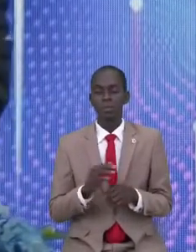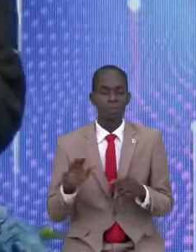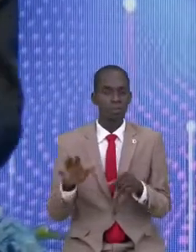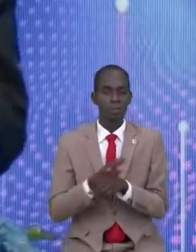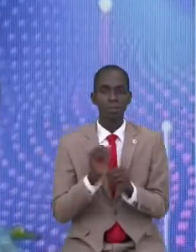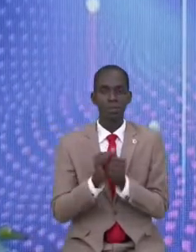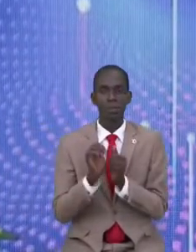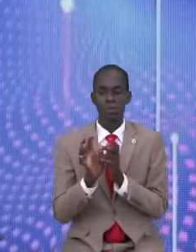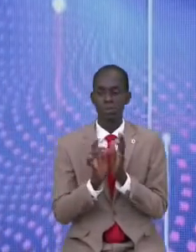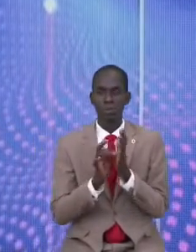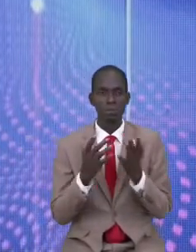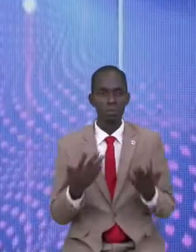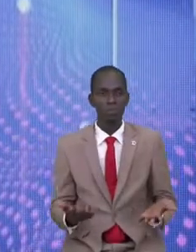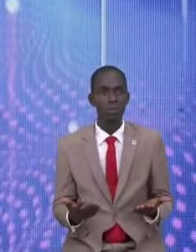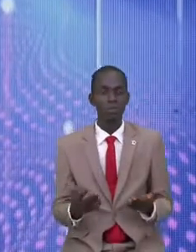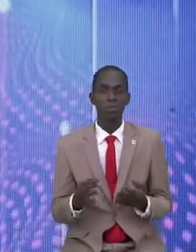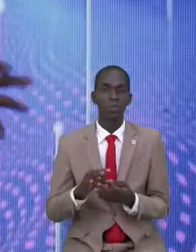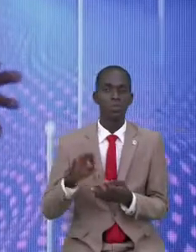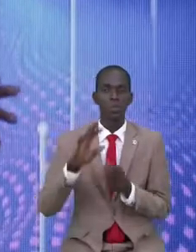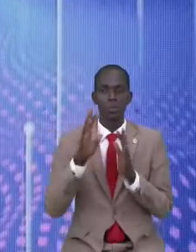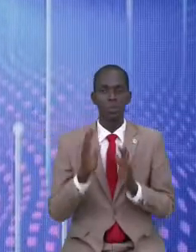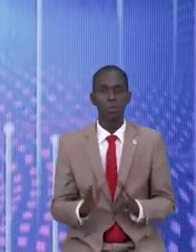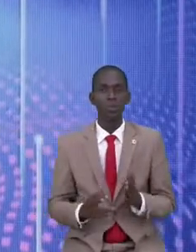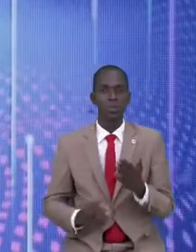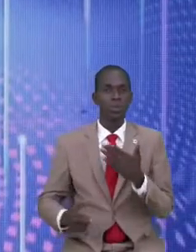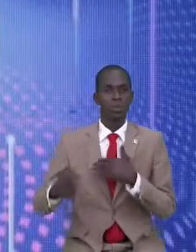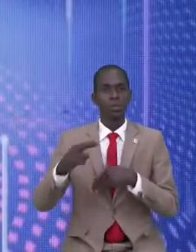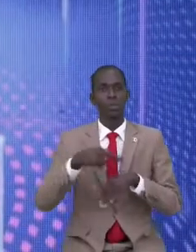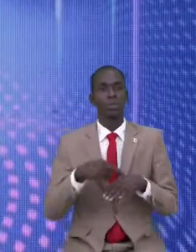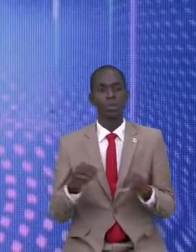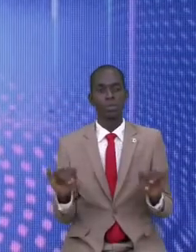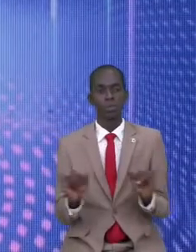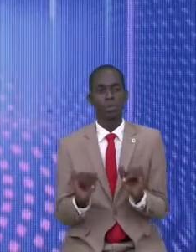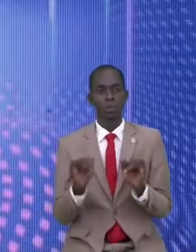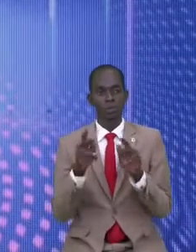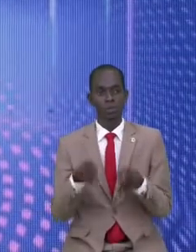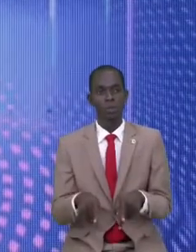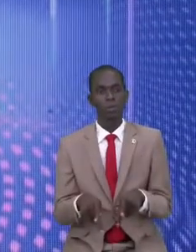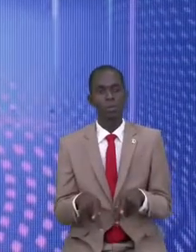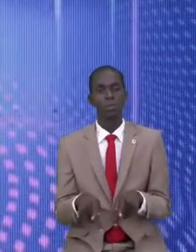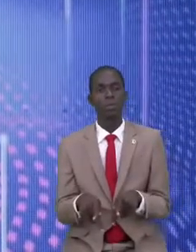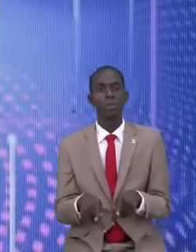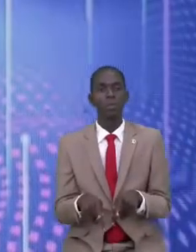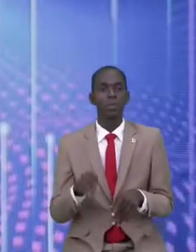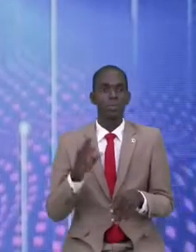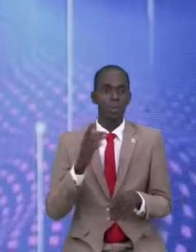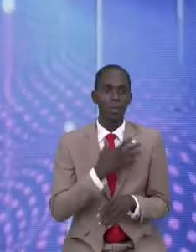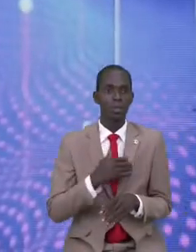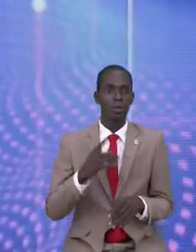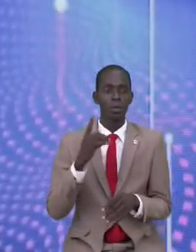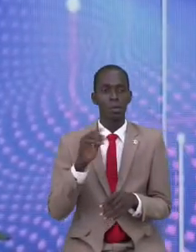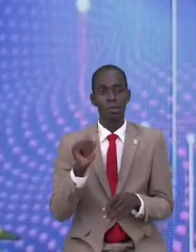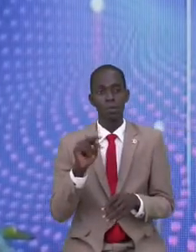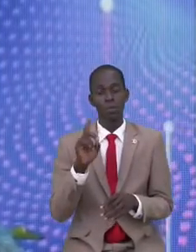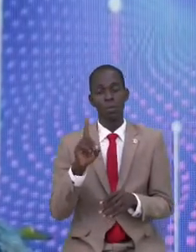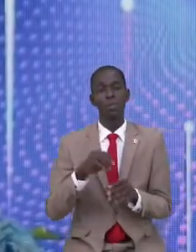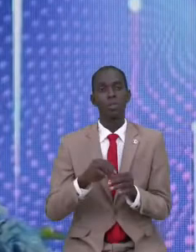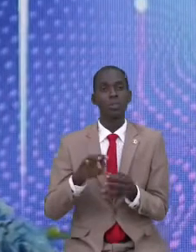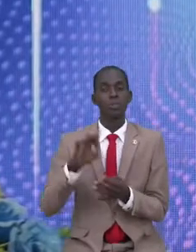scripture-saturated, spiritual, restore such an one in the spirit of